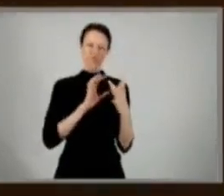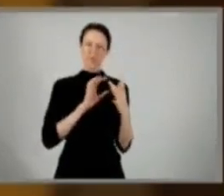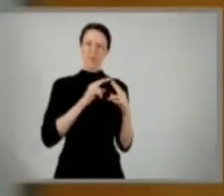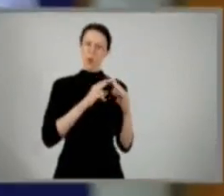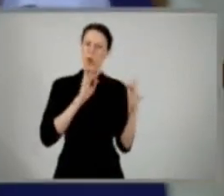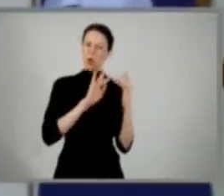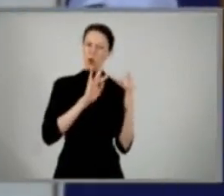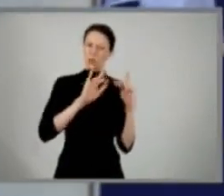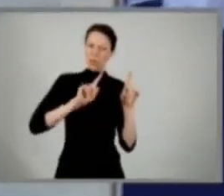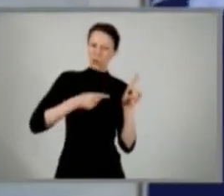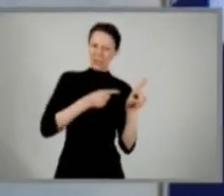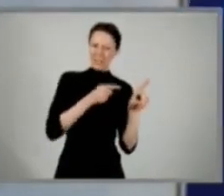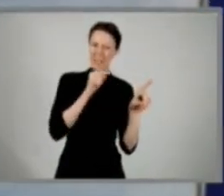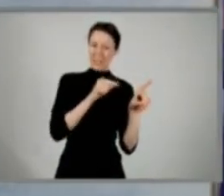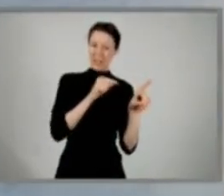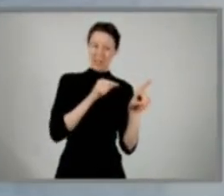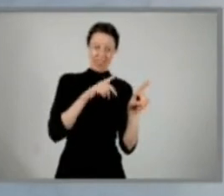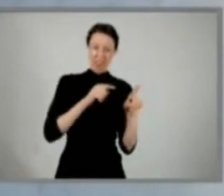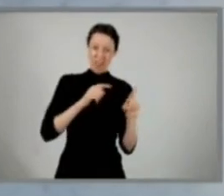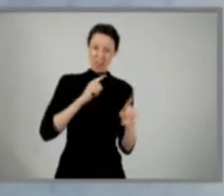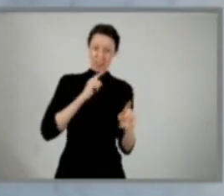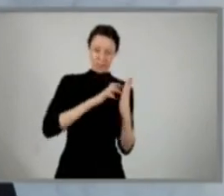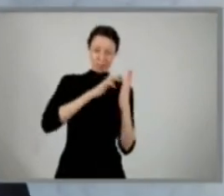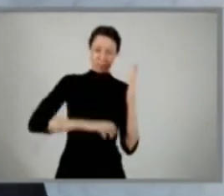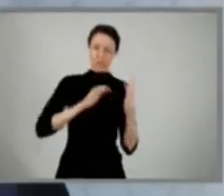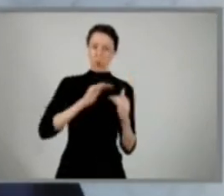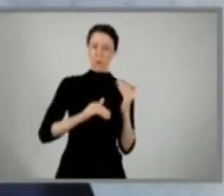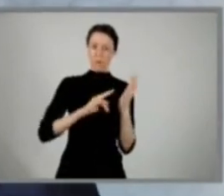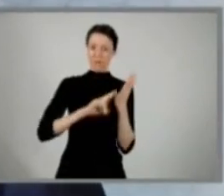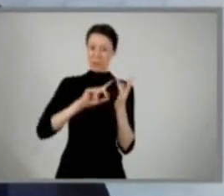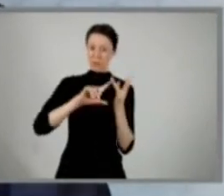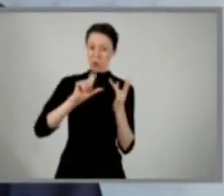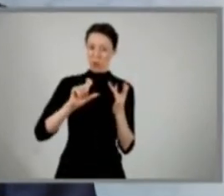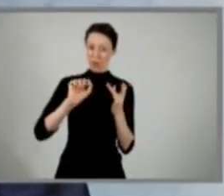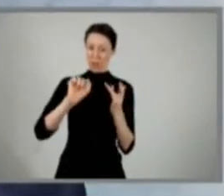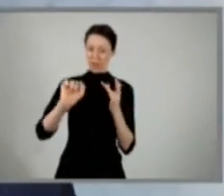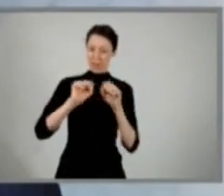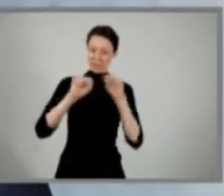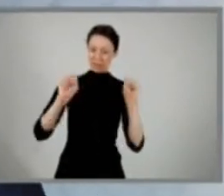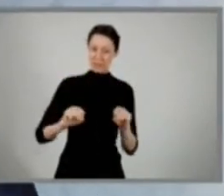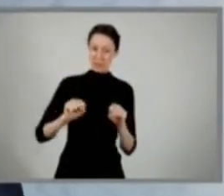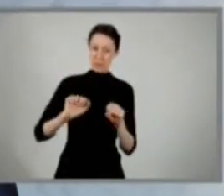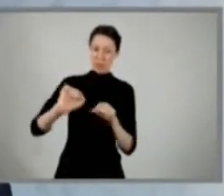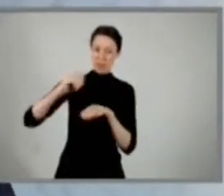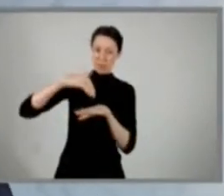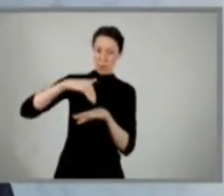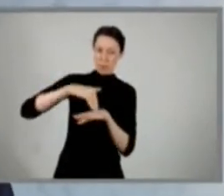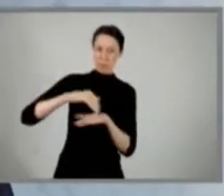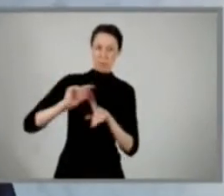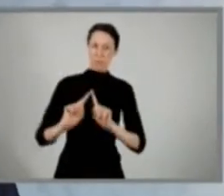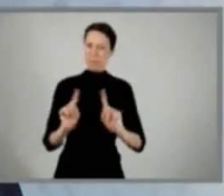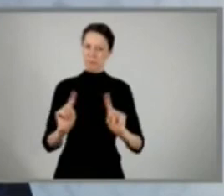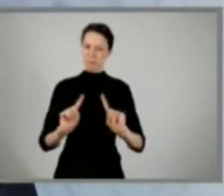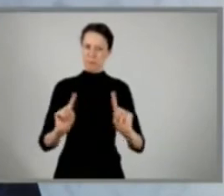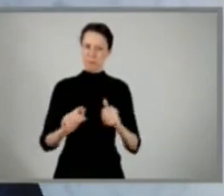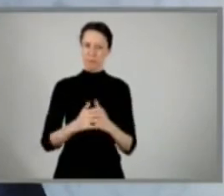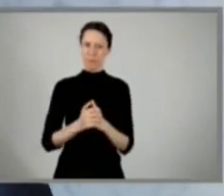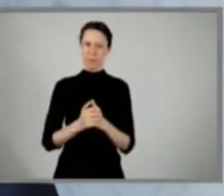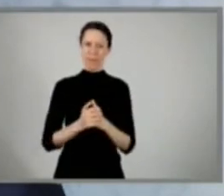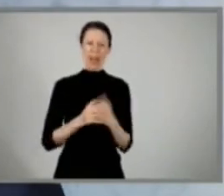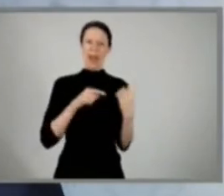since? So the contact tracing review is not the result of an inquiry, it's not a scorecard,